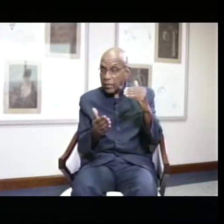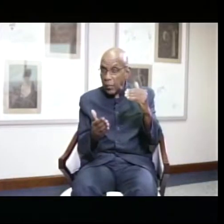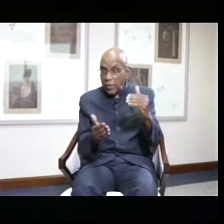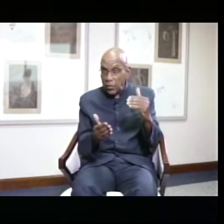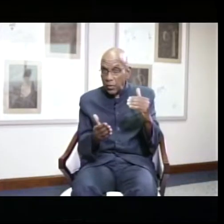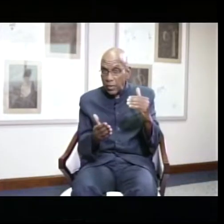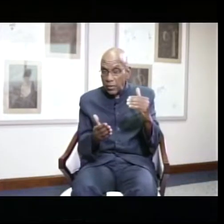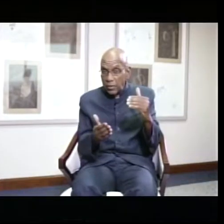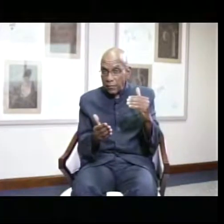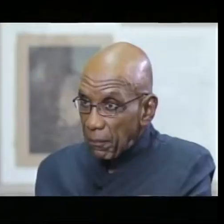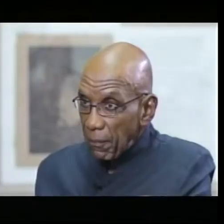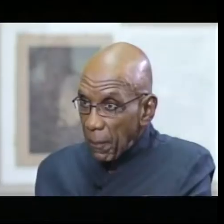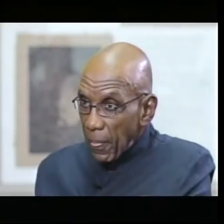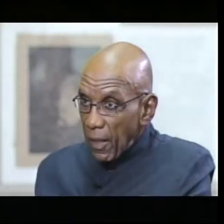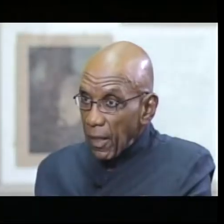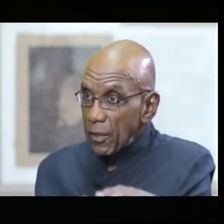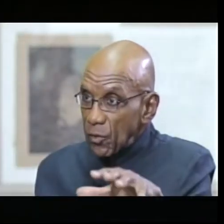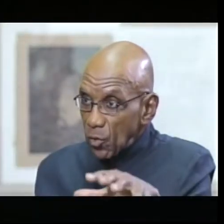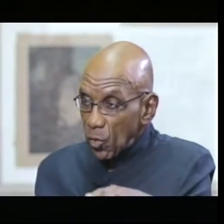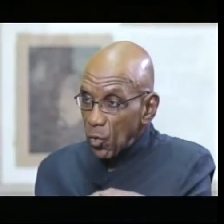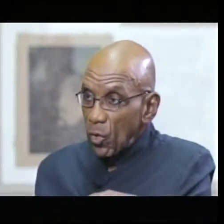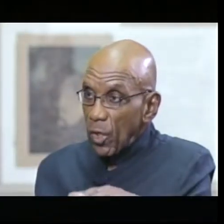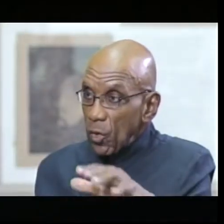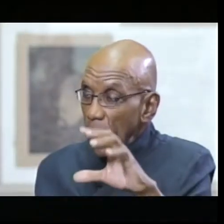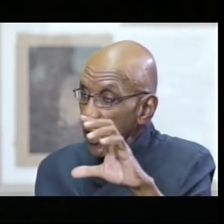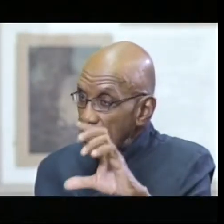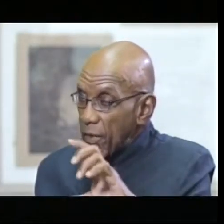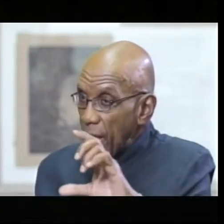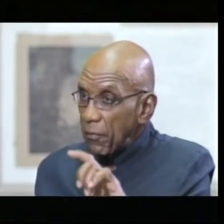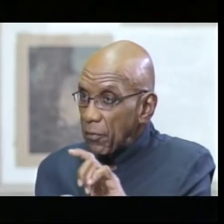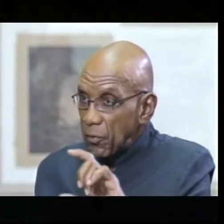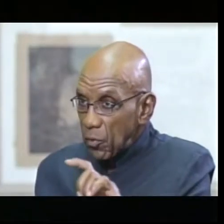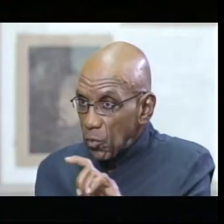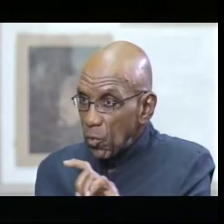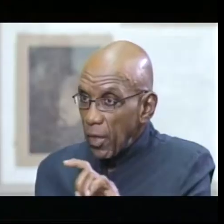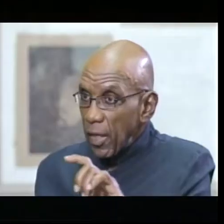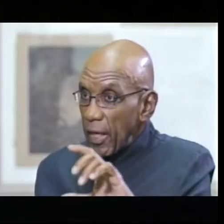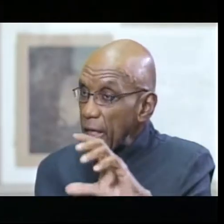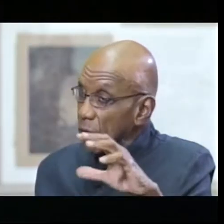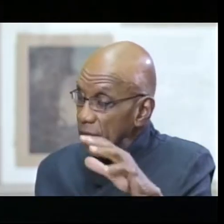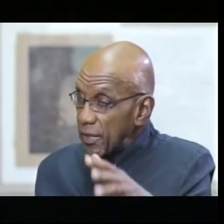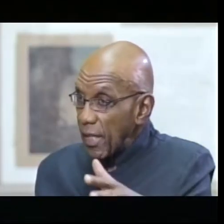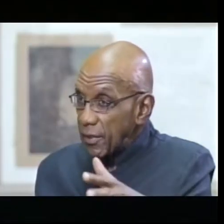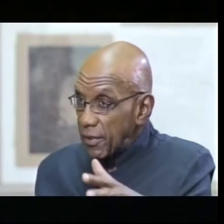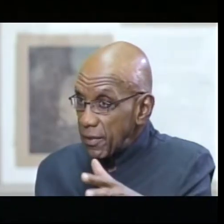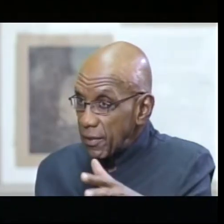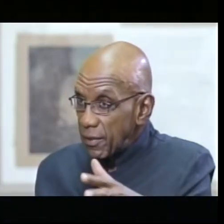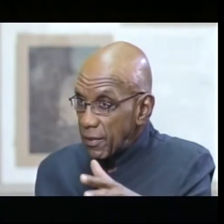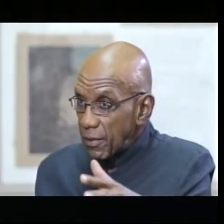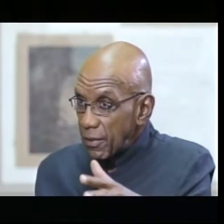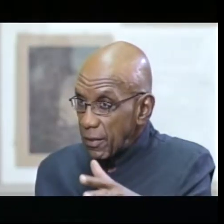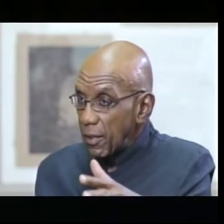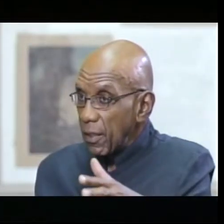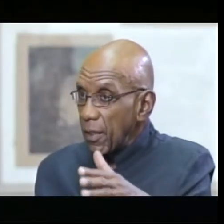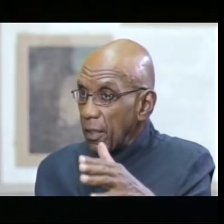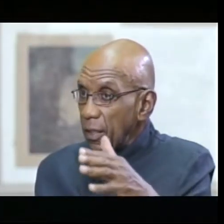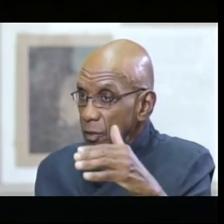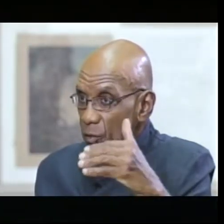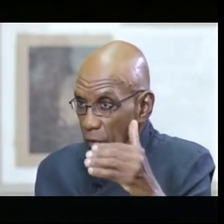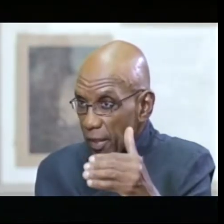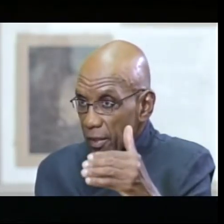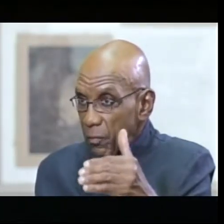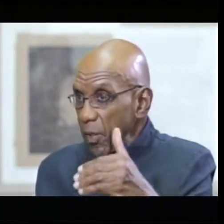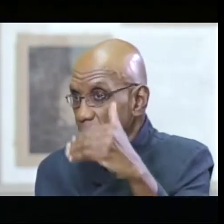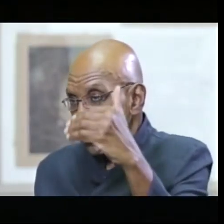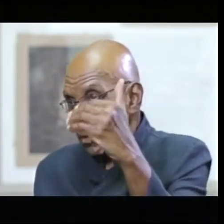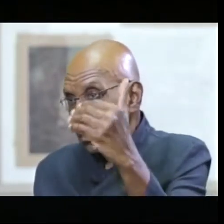objective is to set the debt to GDP ratio firmly on a downward path by achieving a deficit that is lower than the increase